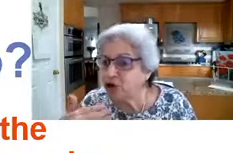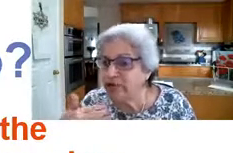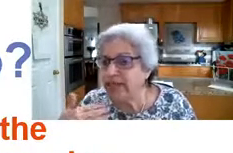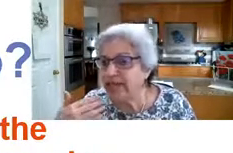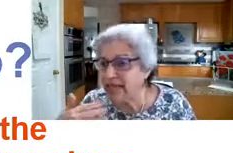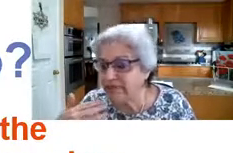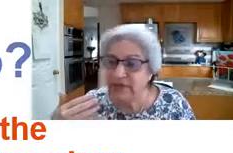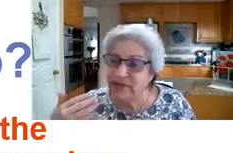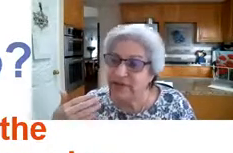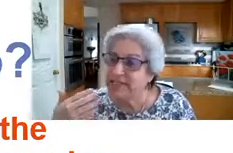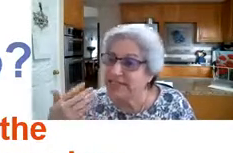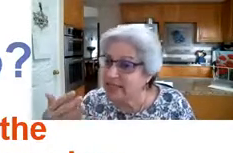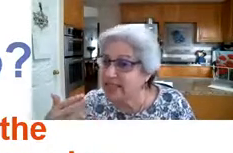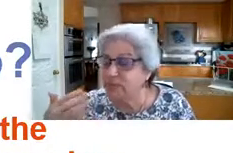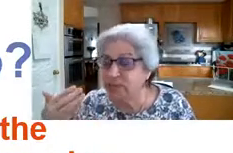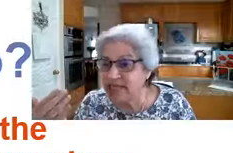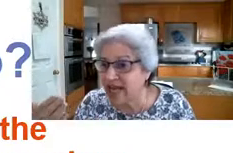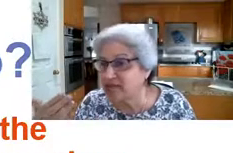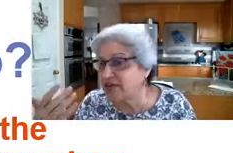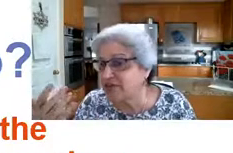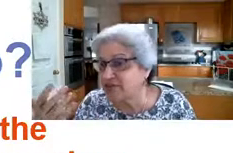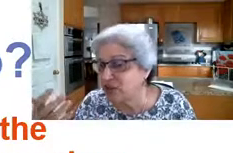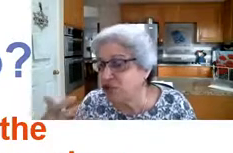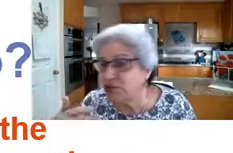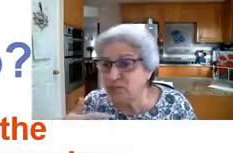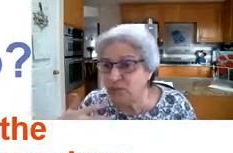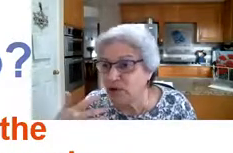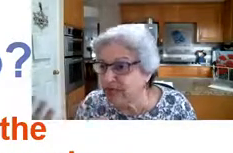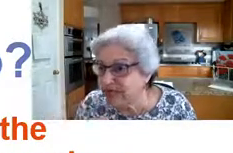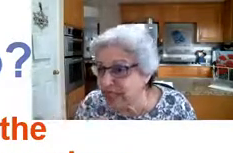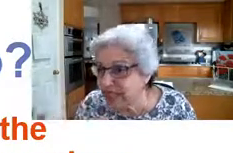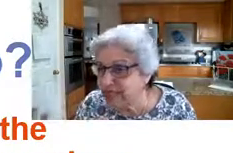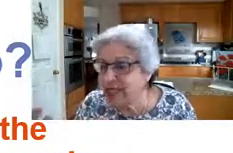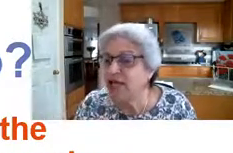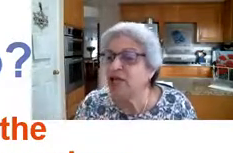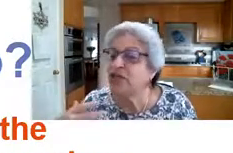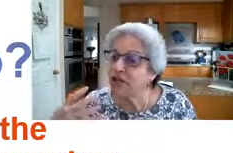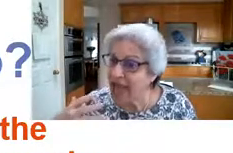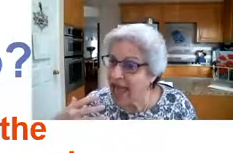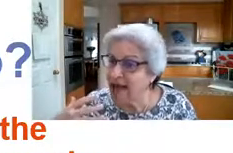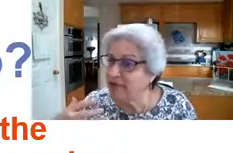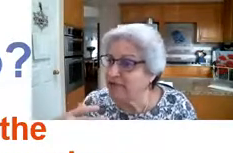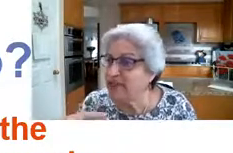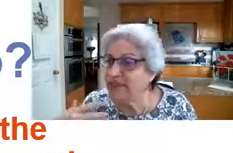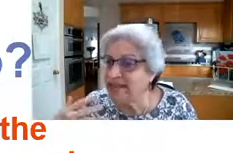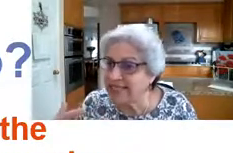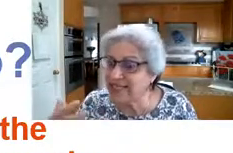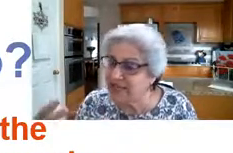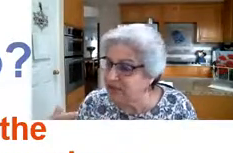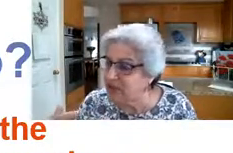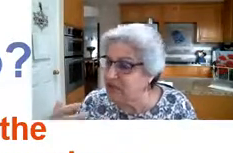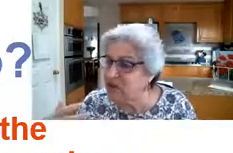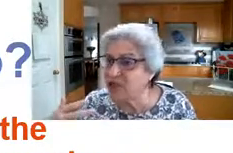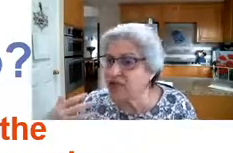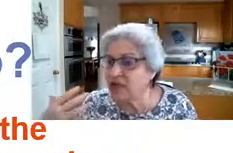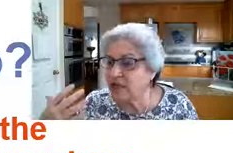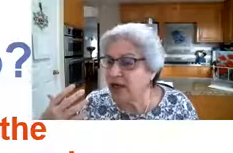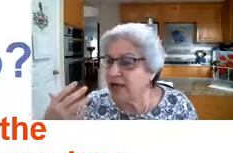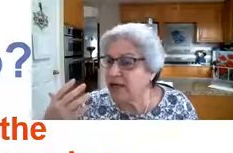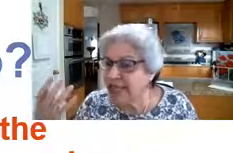probably heard that even if it doesn't protect the flu perfectly, you'll have a less